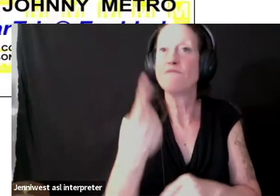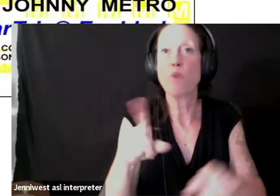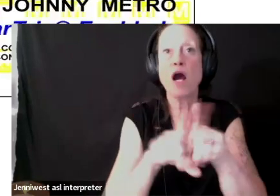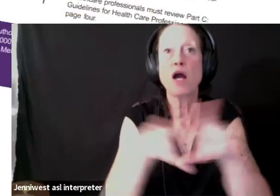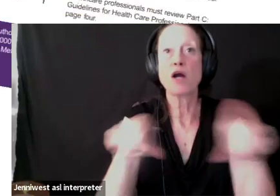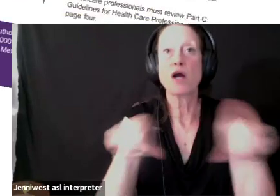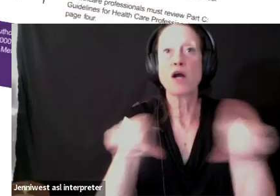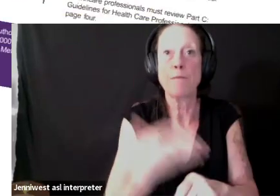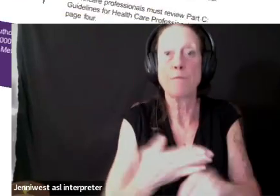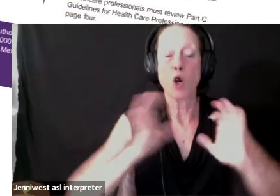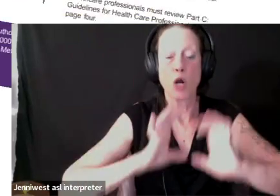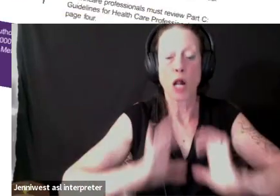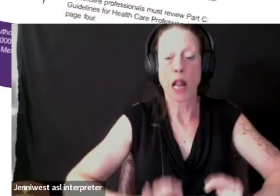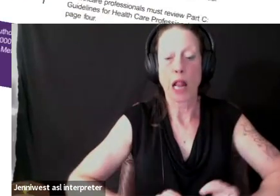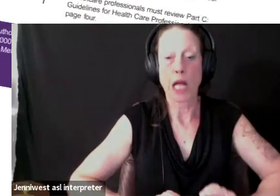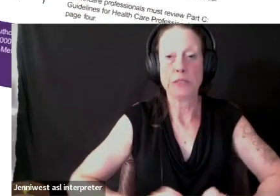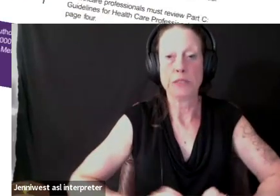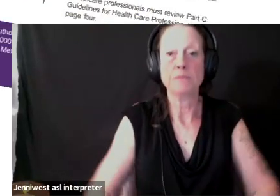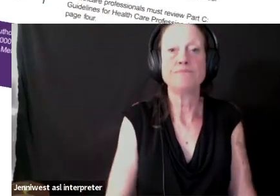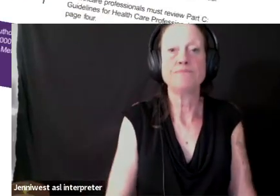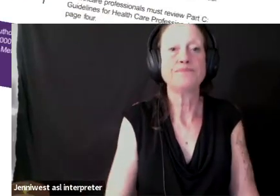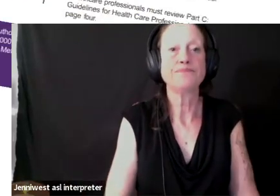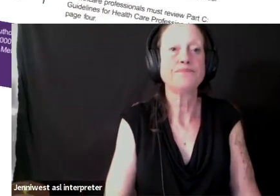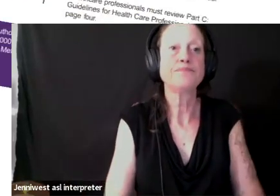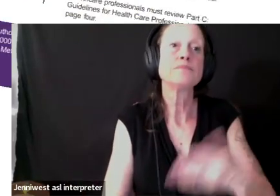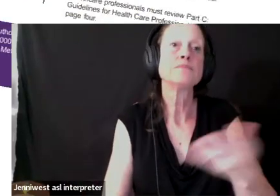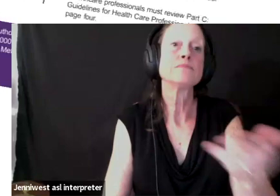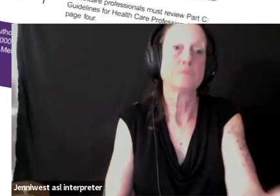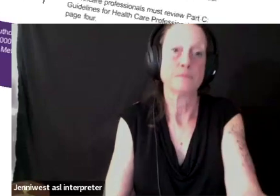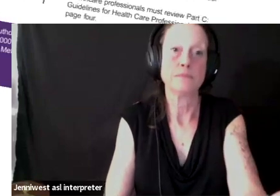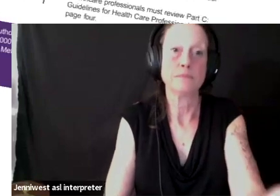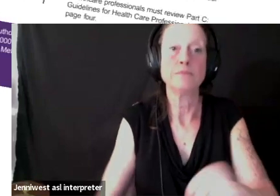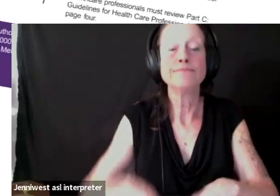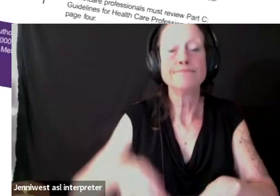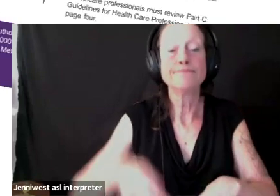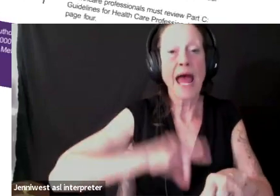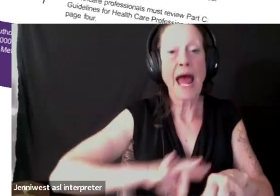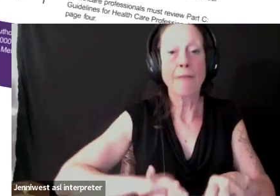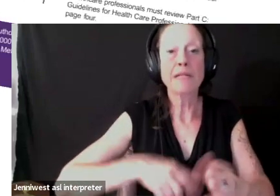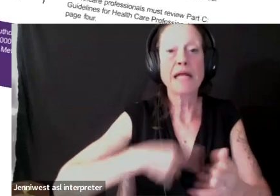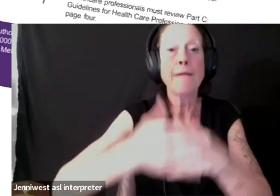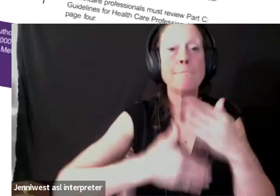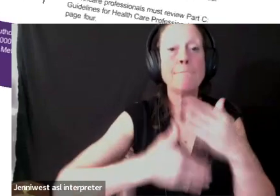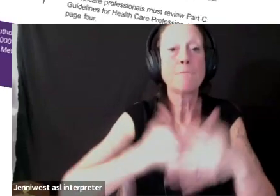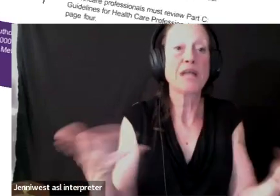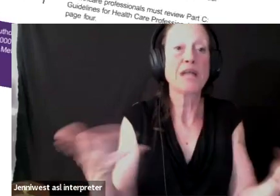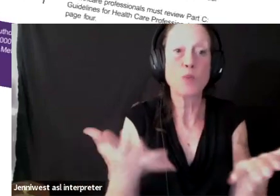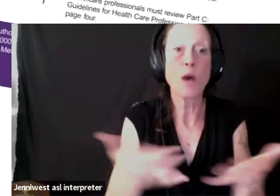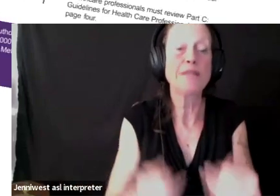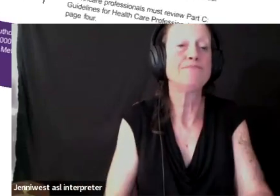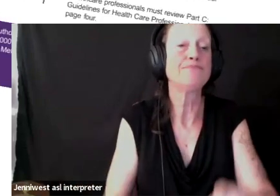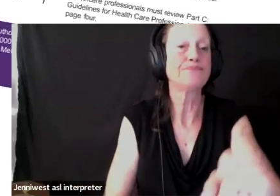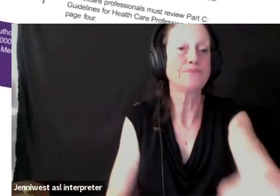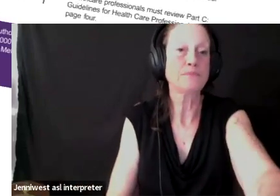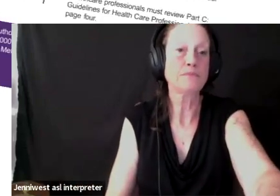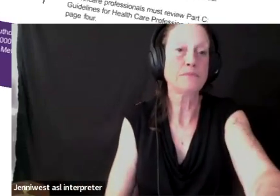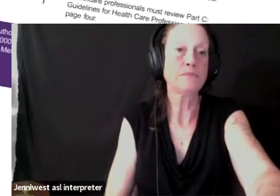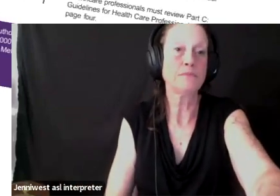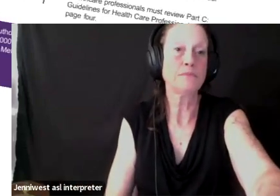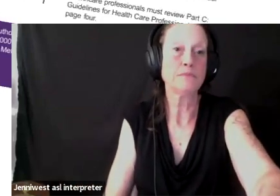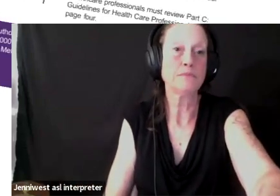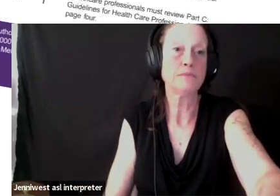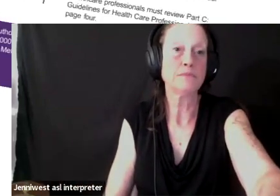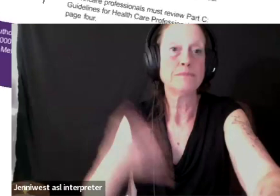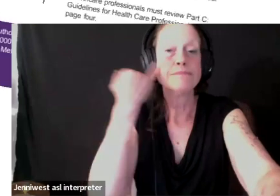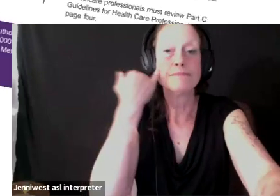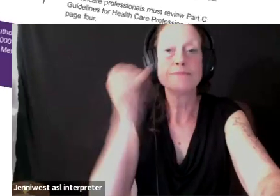expire. You're only allowed one reduced fare card each, you know, you only allow one. Some people say, can I